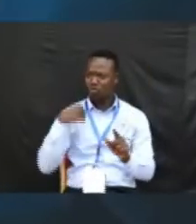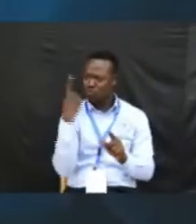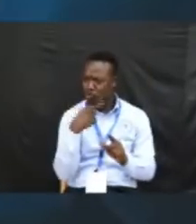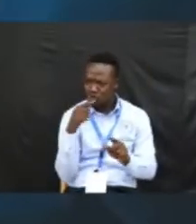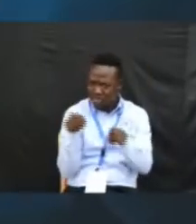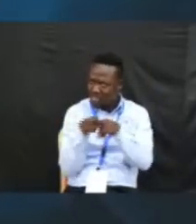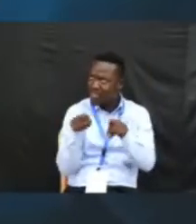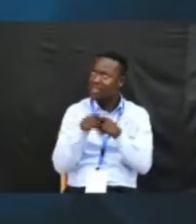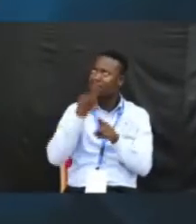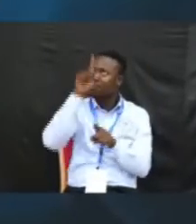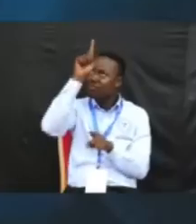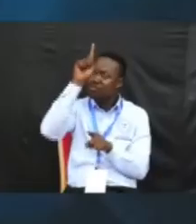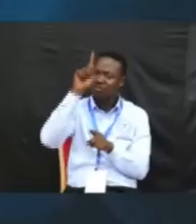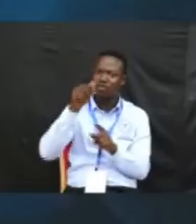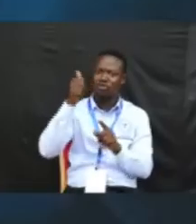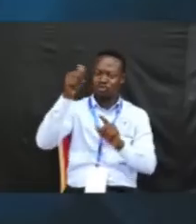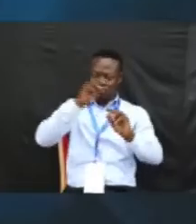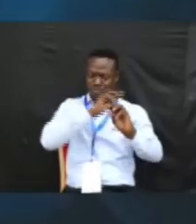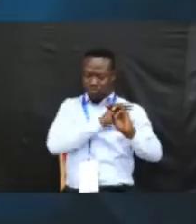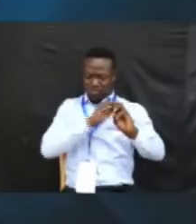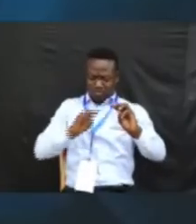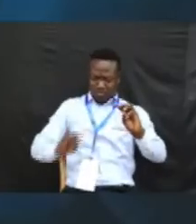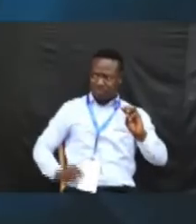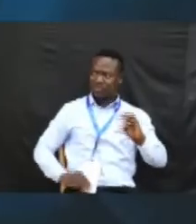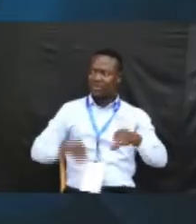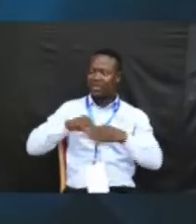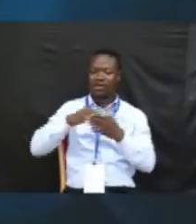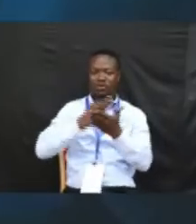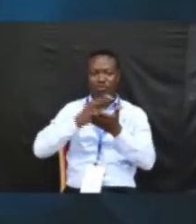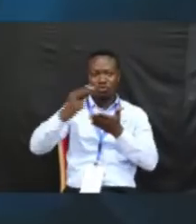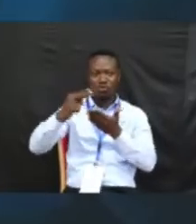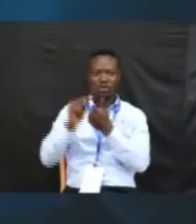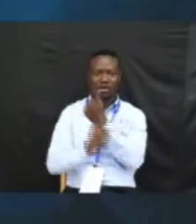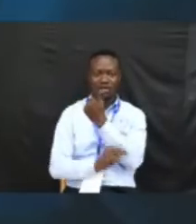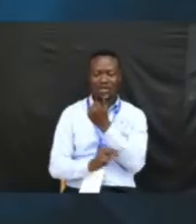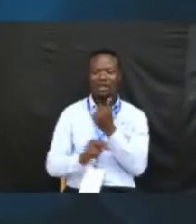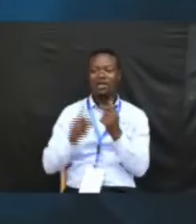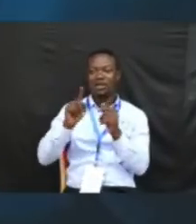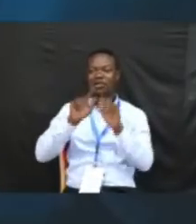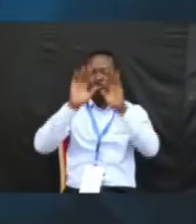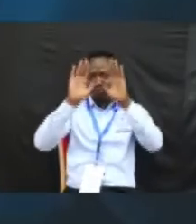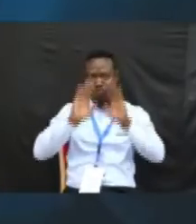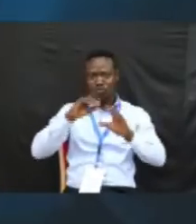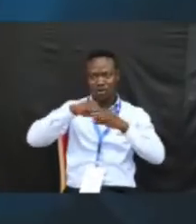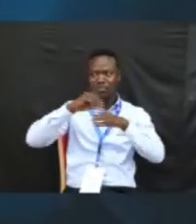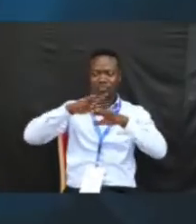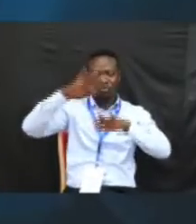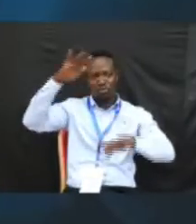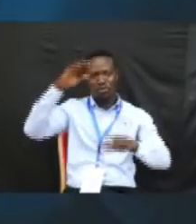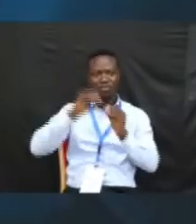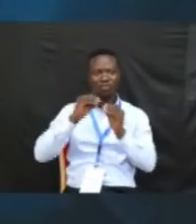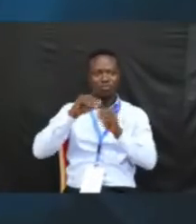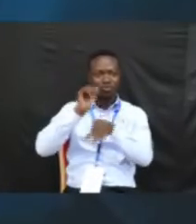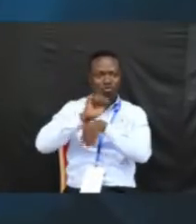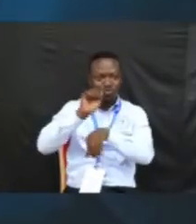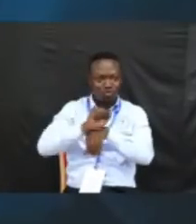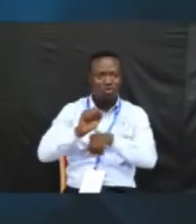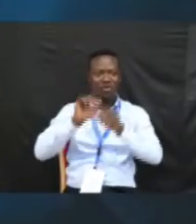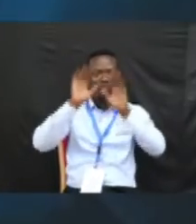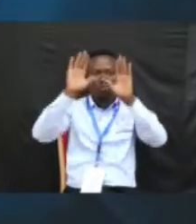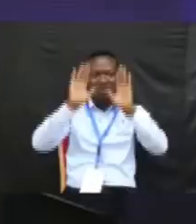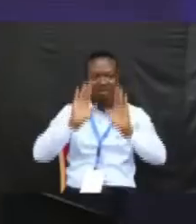is like you? Majestic in holiness, awesome in glory, working